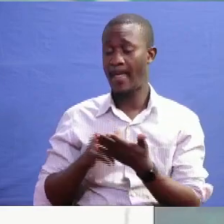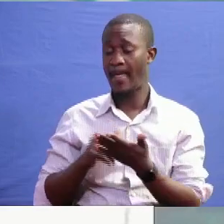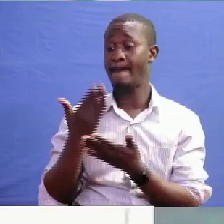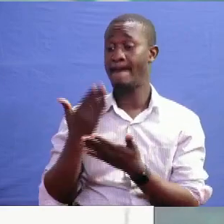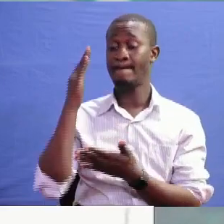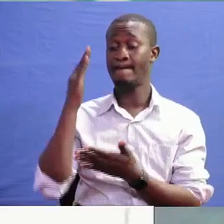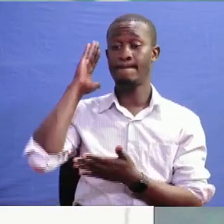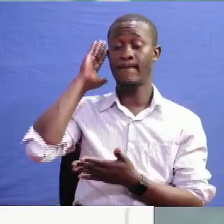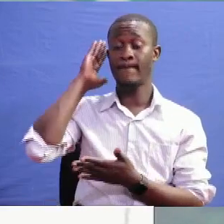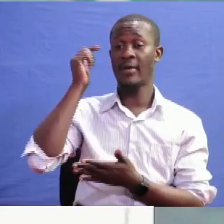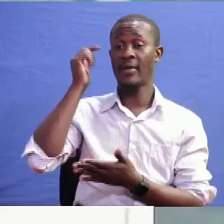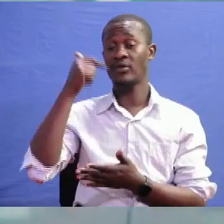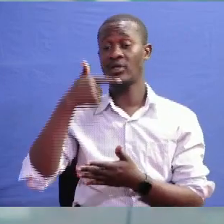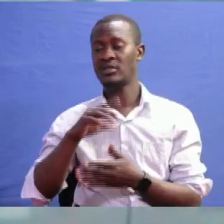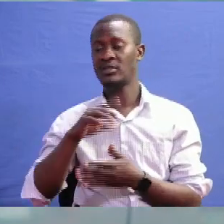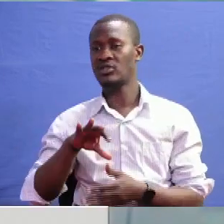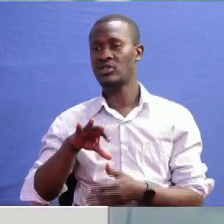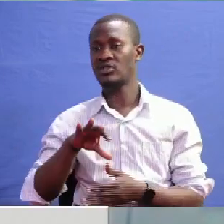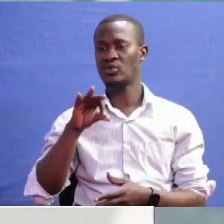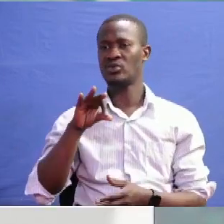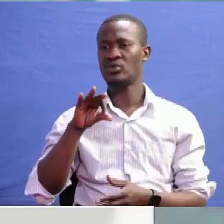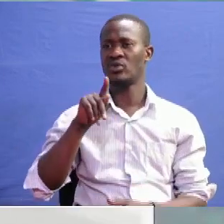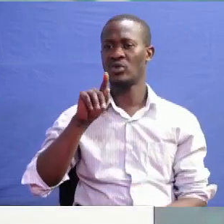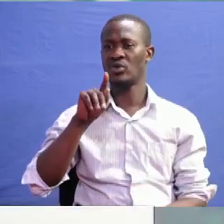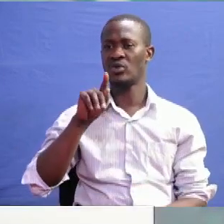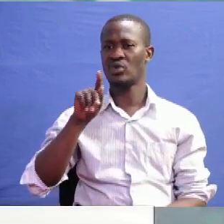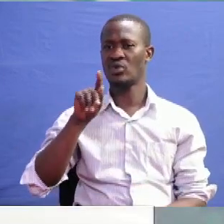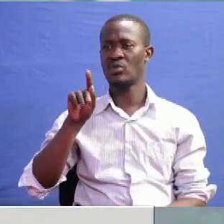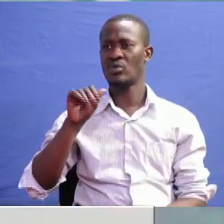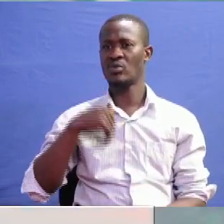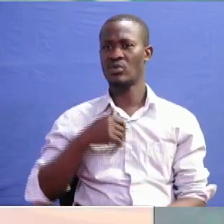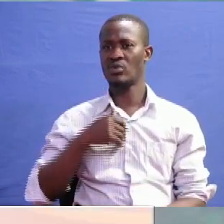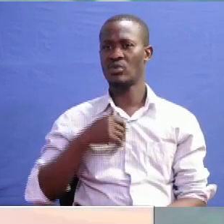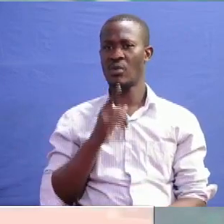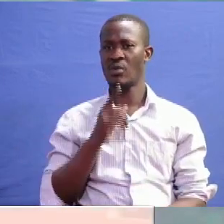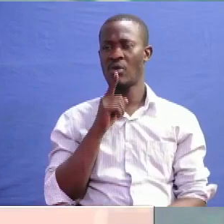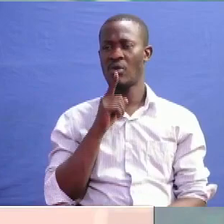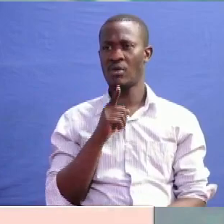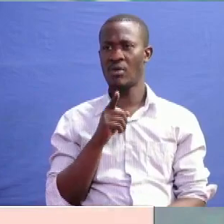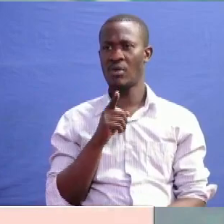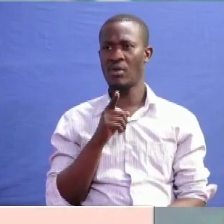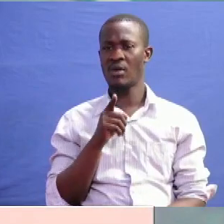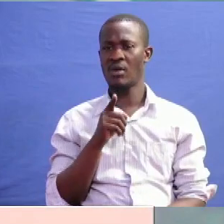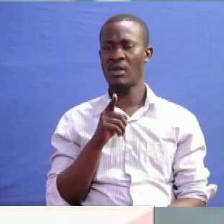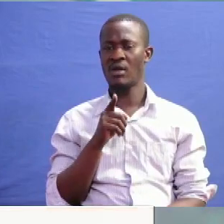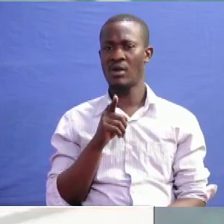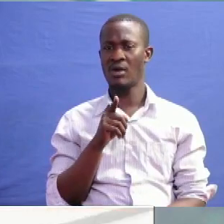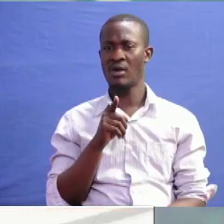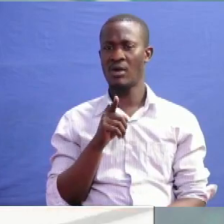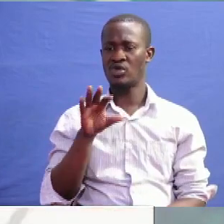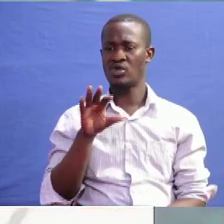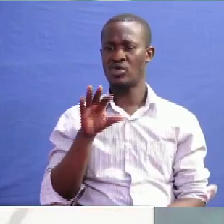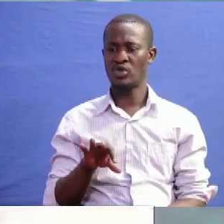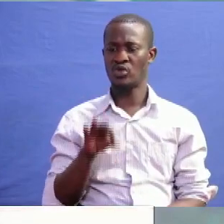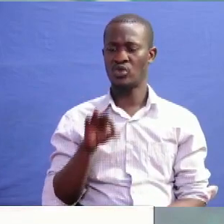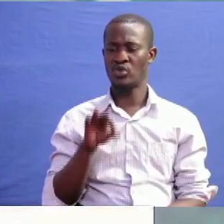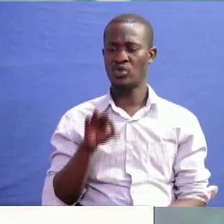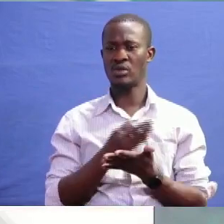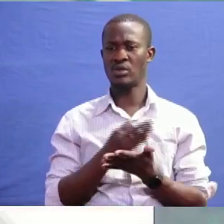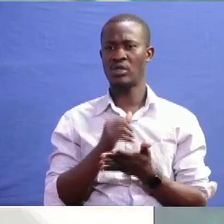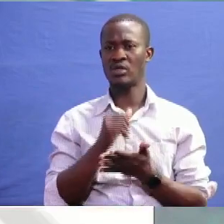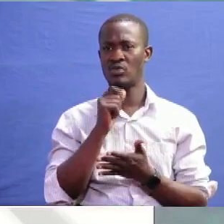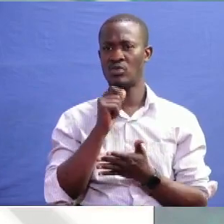mind when they were choosing placement at COOPs, they were given 3 warnings. All right. In lead, you are choosing a program that will